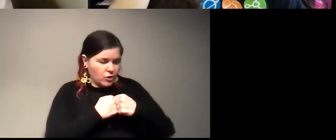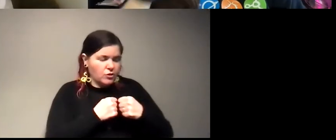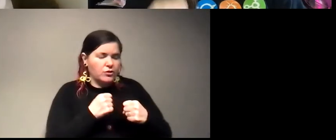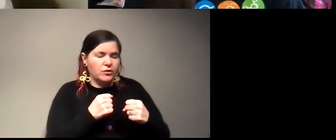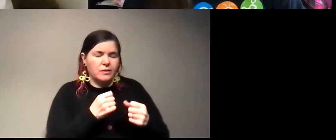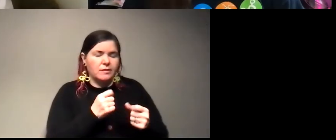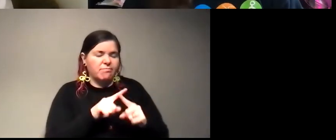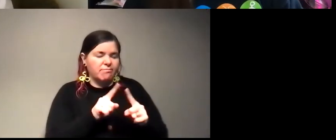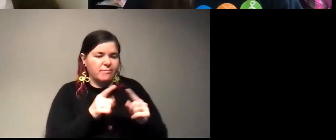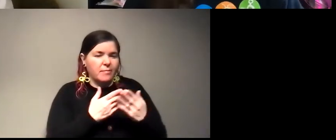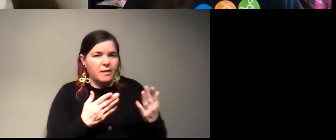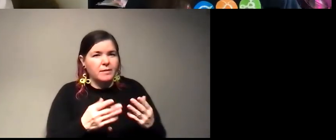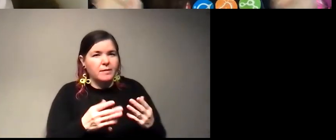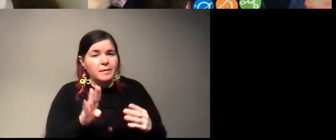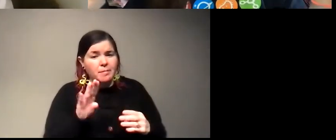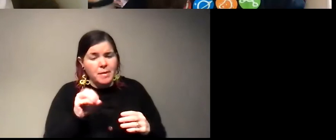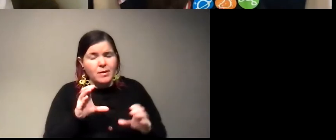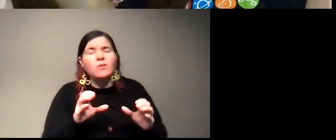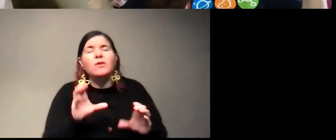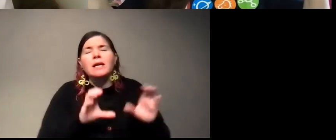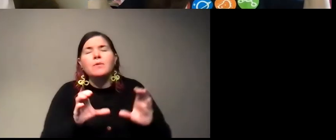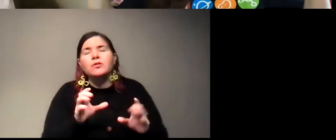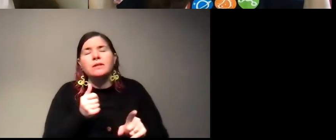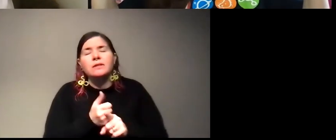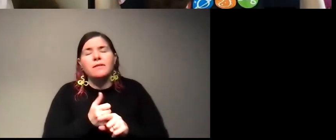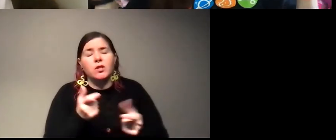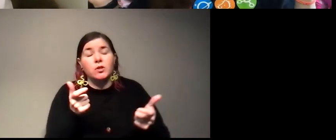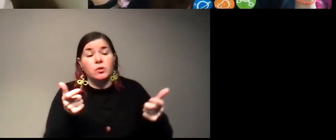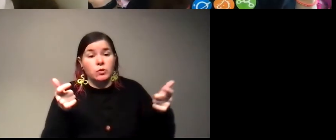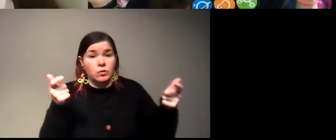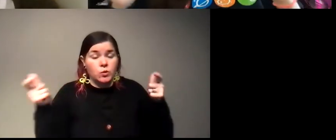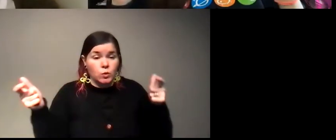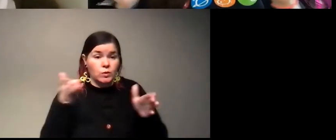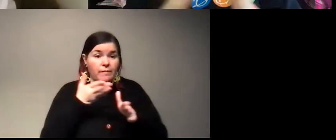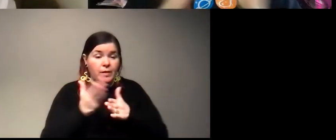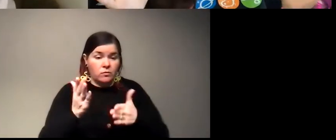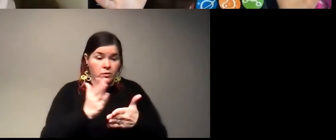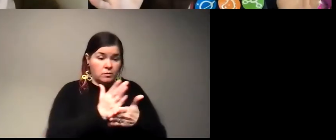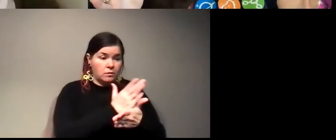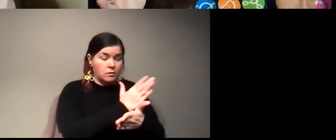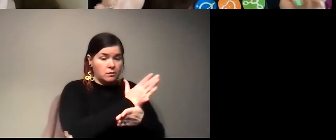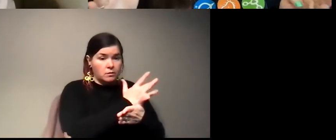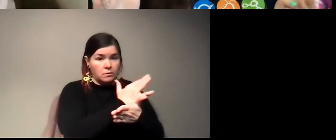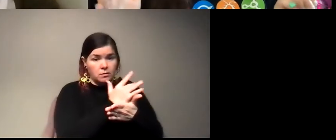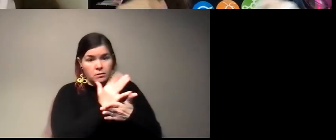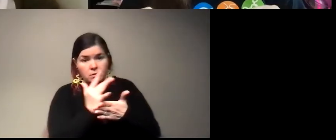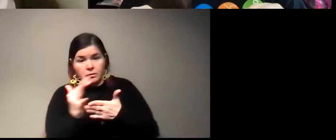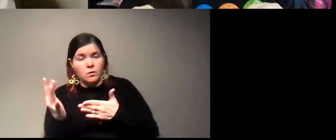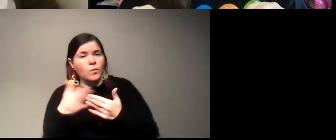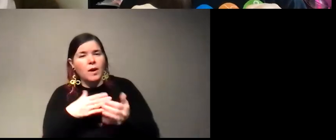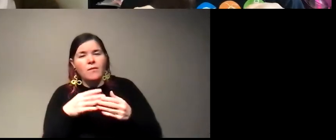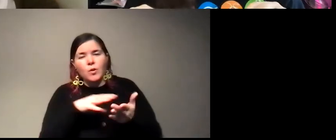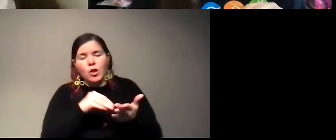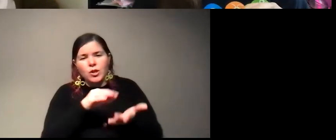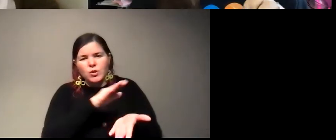So biochemistry is such a huge field that like what you learn in chemistry in school